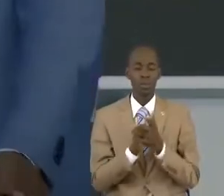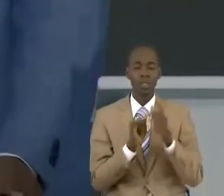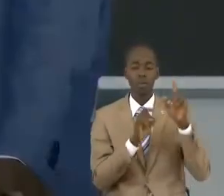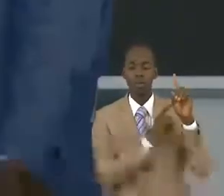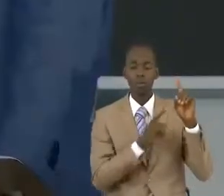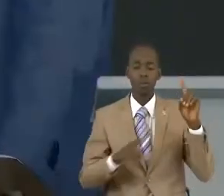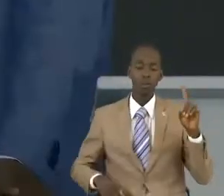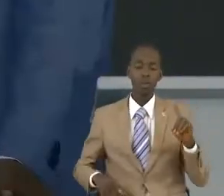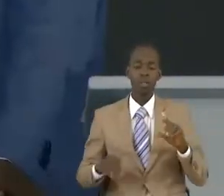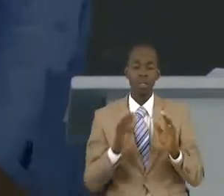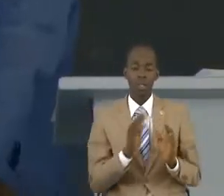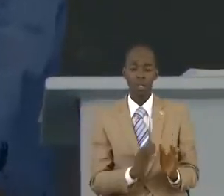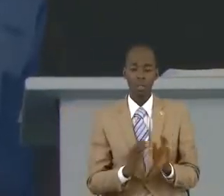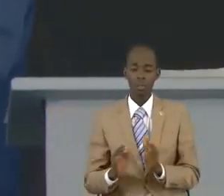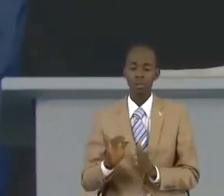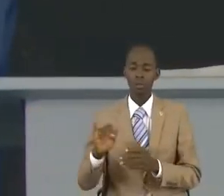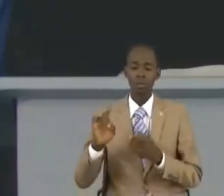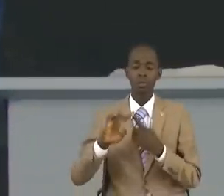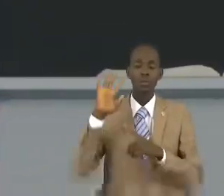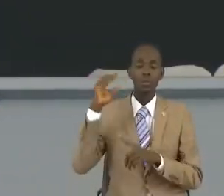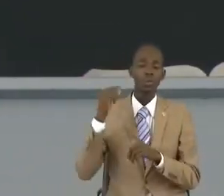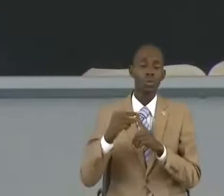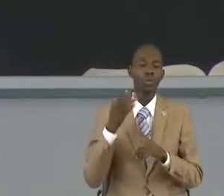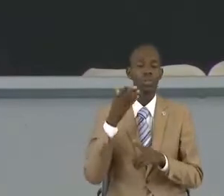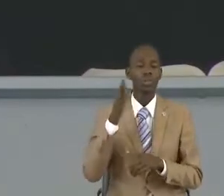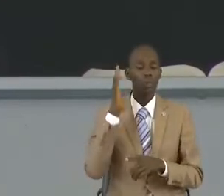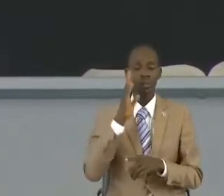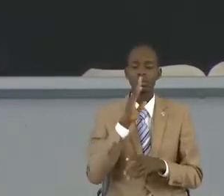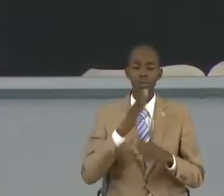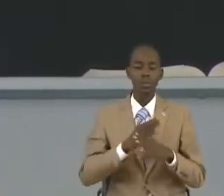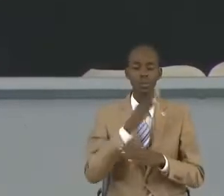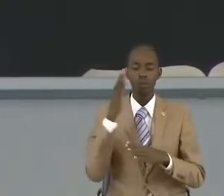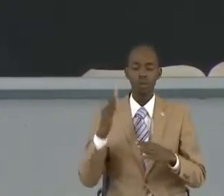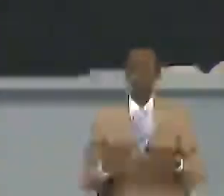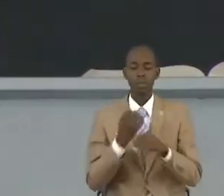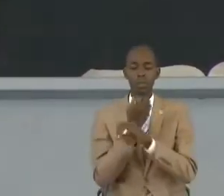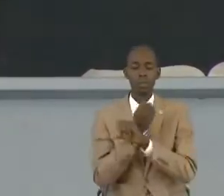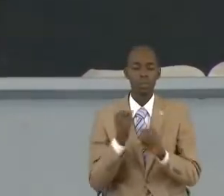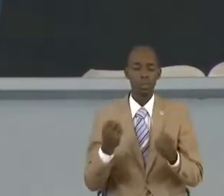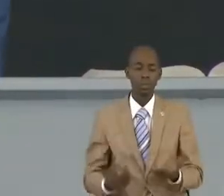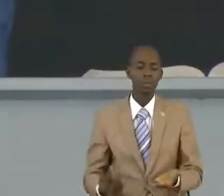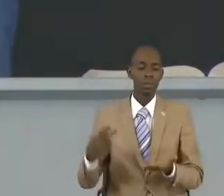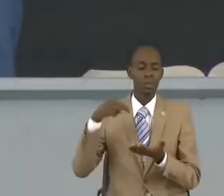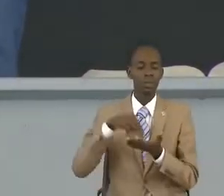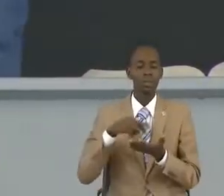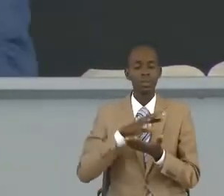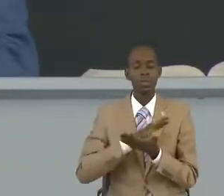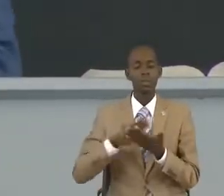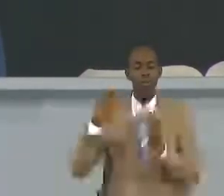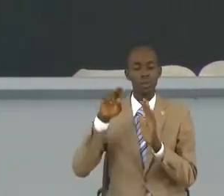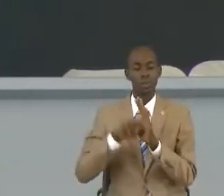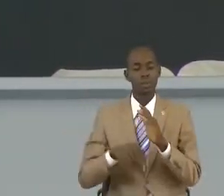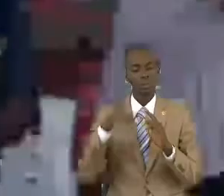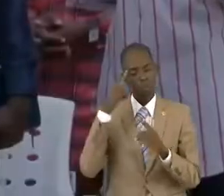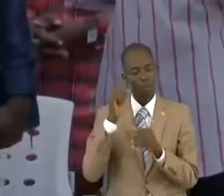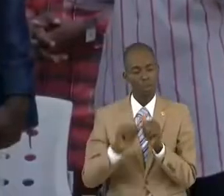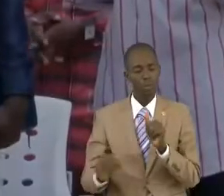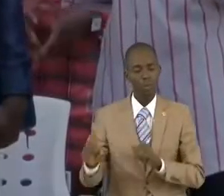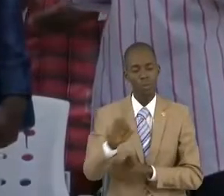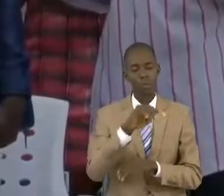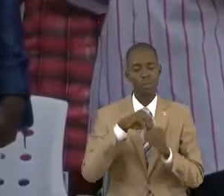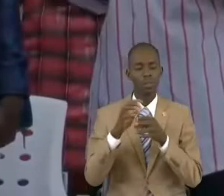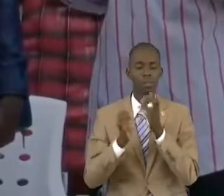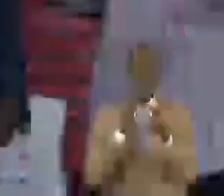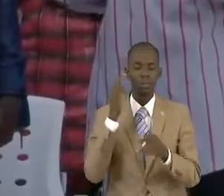according to your word, there will be total redemption, resurrection, righteousness for everyone in Jesus'